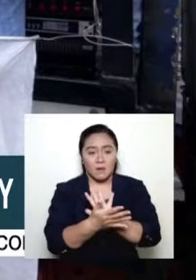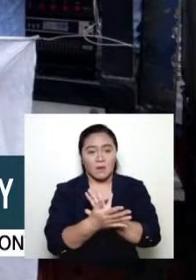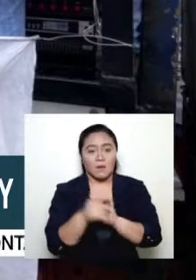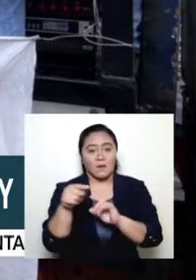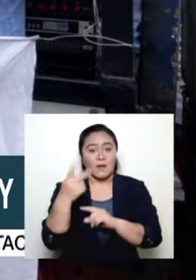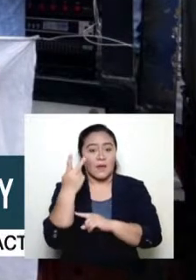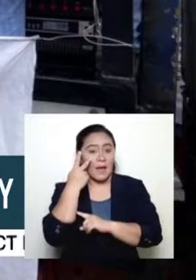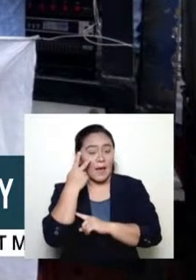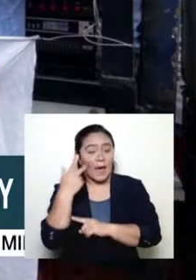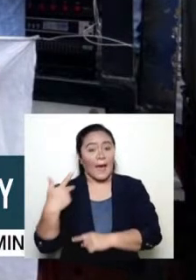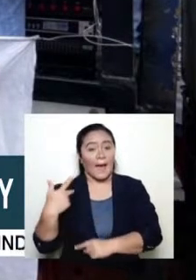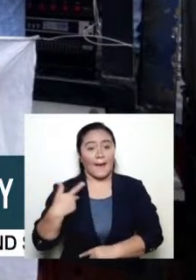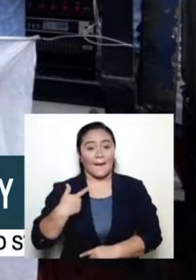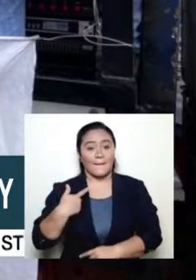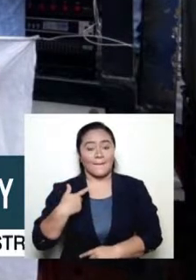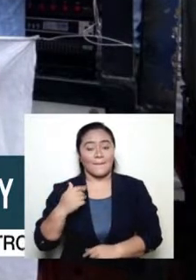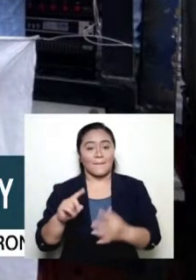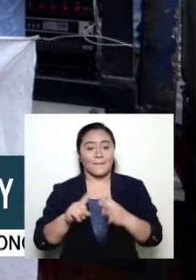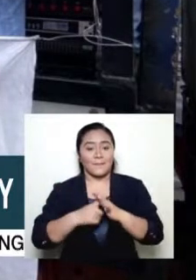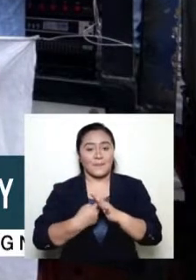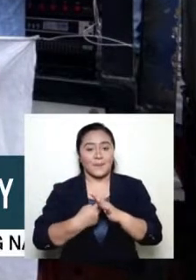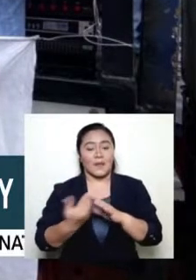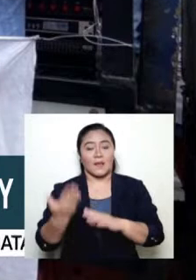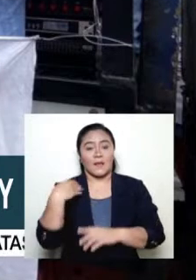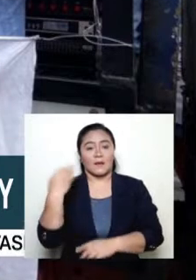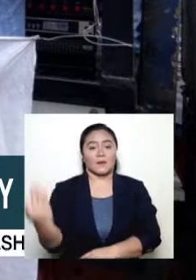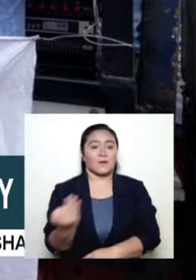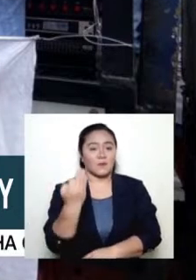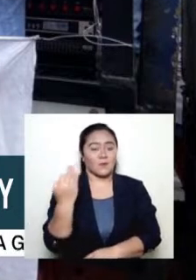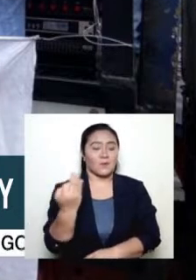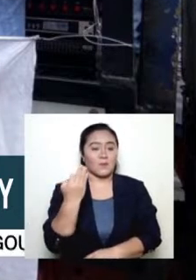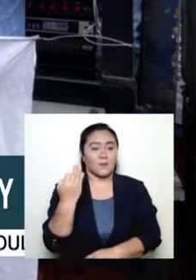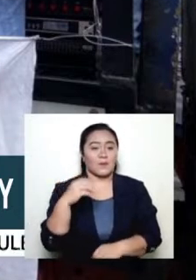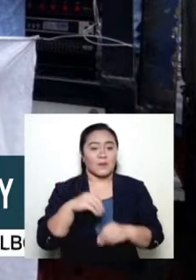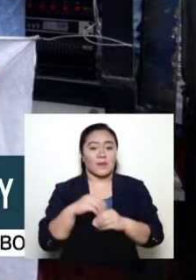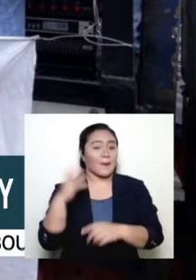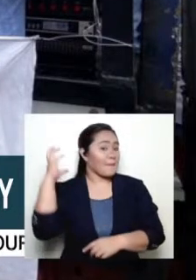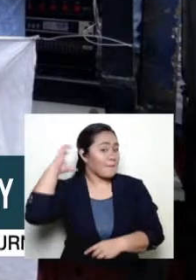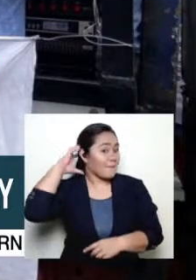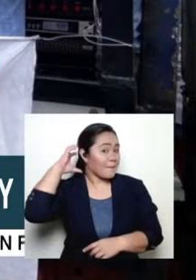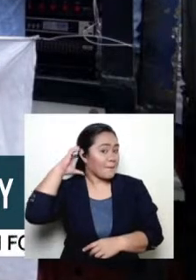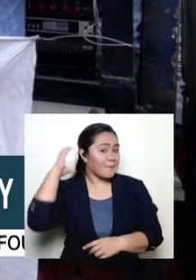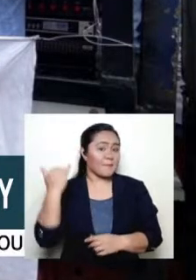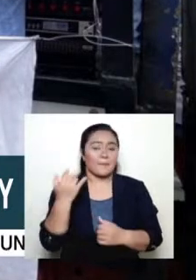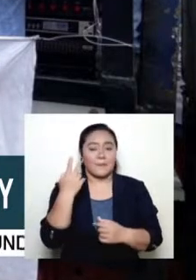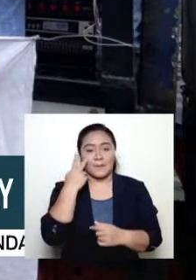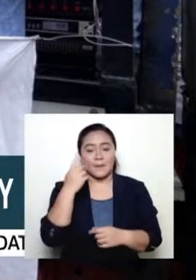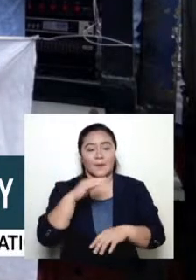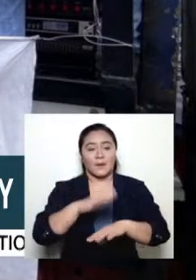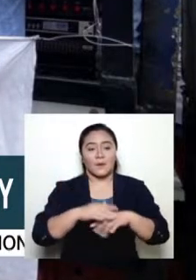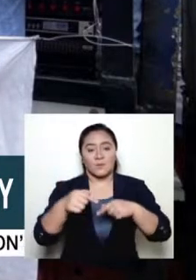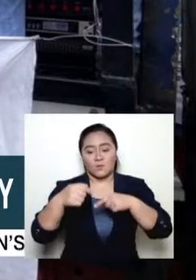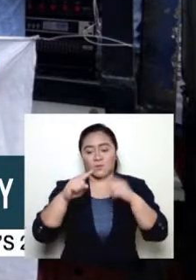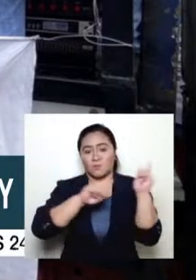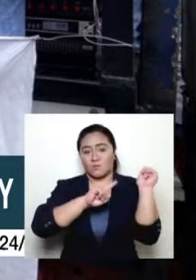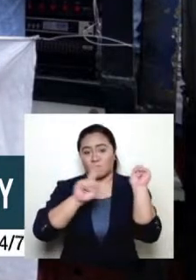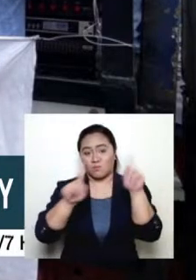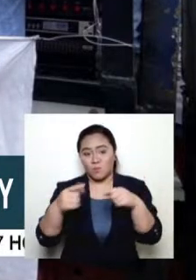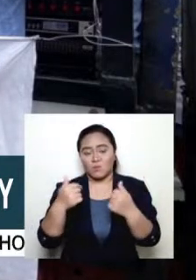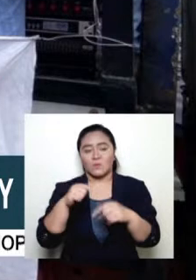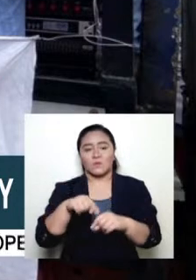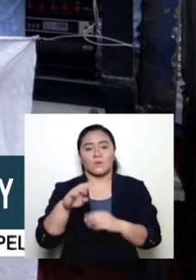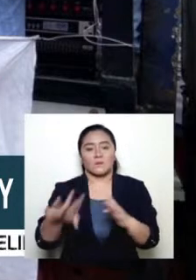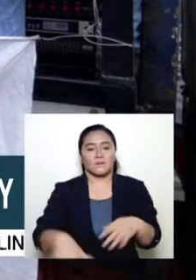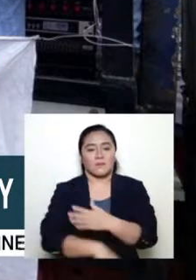are set to begin this Friday multi-city visits in Mindanao, beginning in Ozamiz City all the way to Davao City. Bello is currently facing a